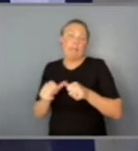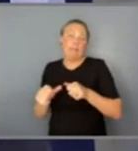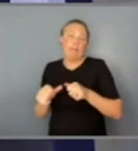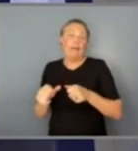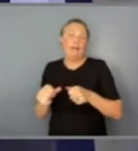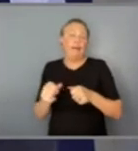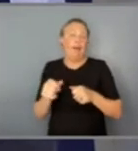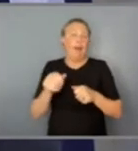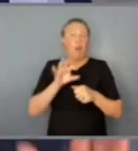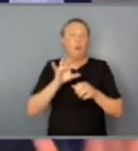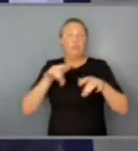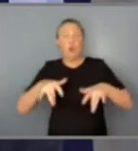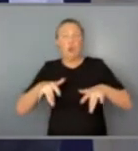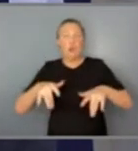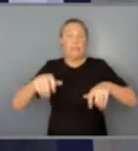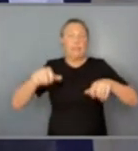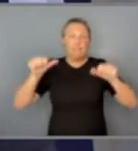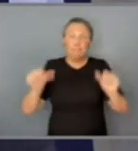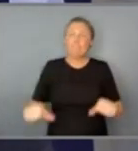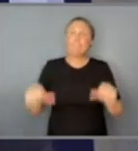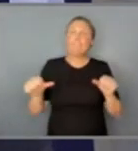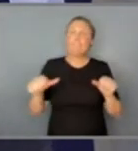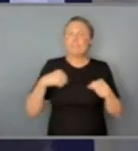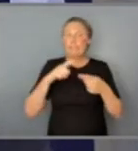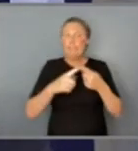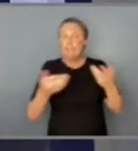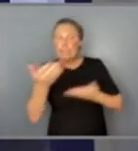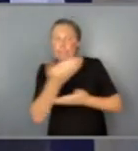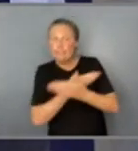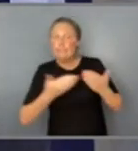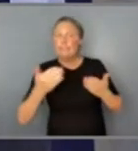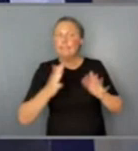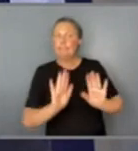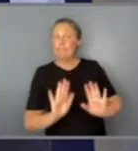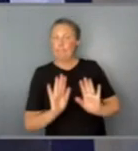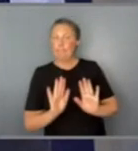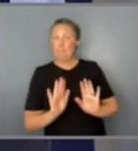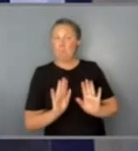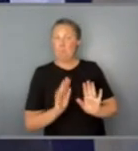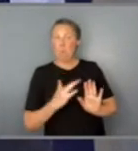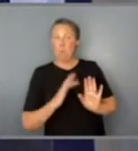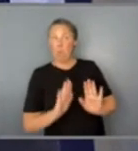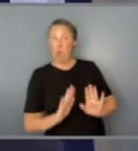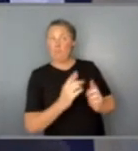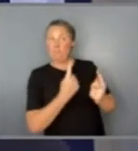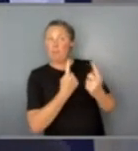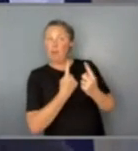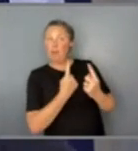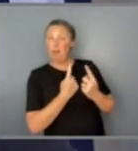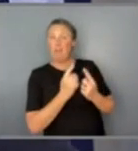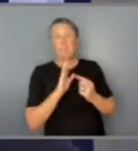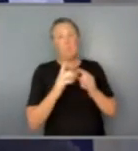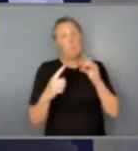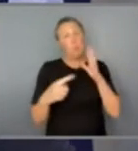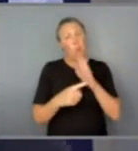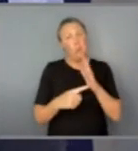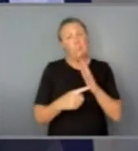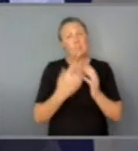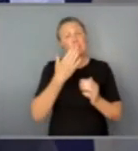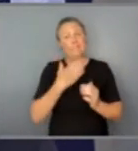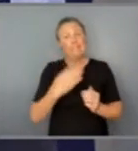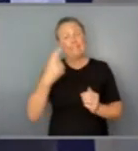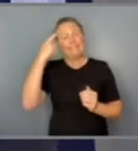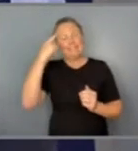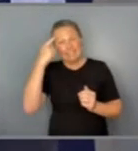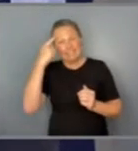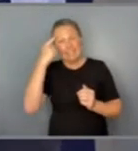resolve on all of that. That's understood, but we will take that advice. But it is important that we focus the